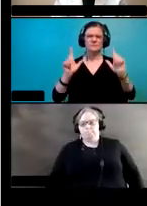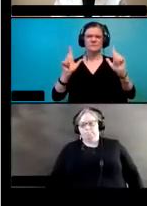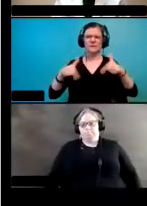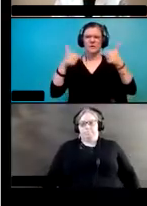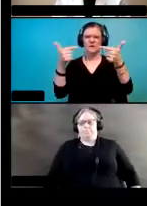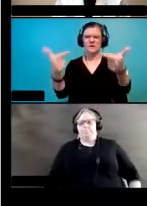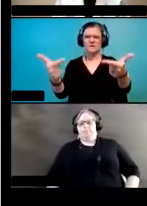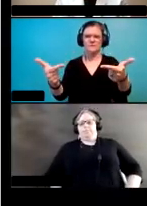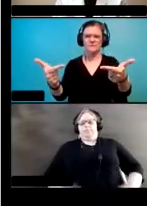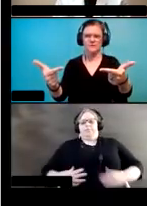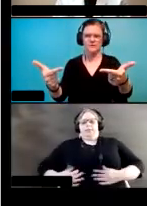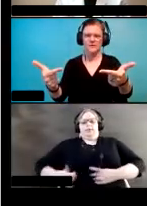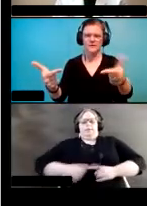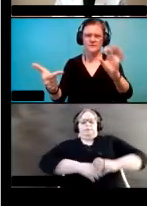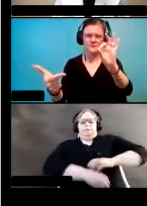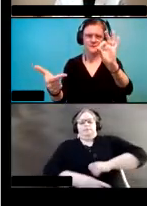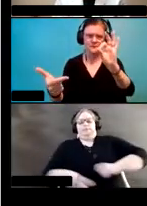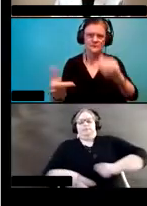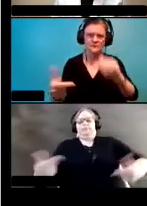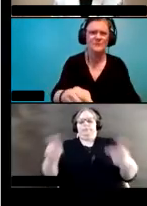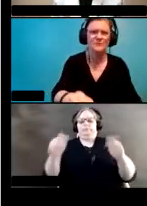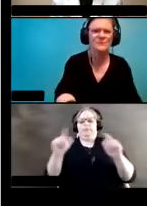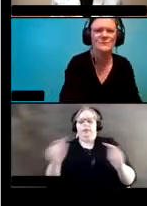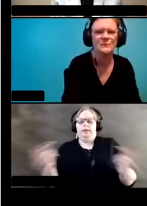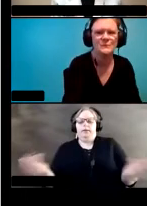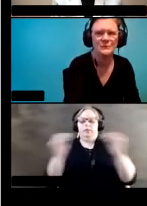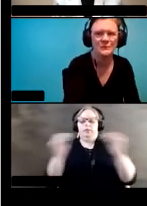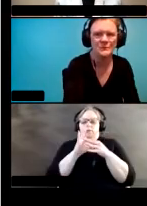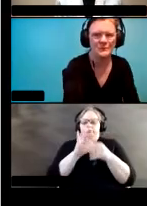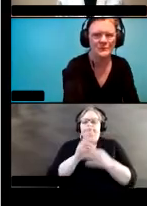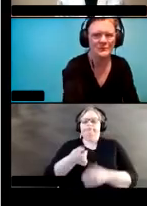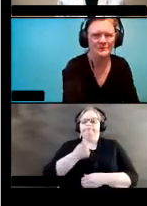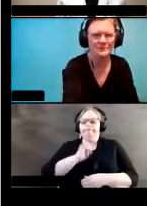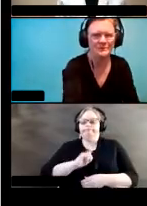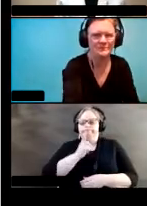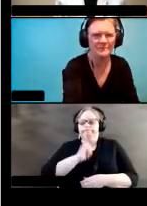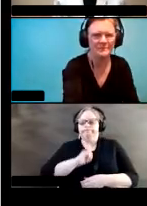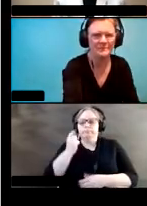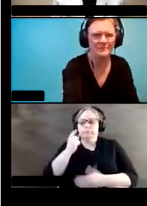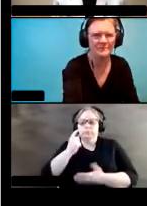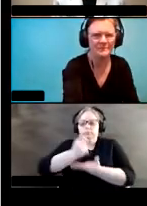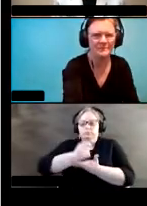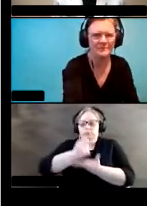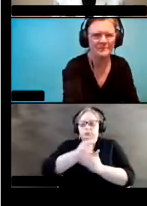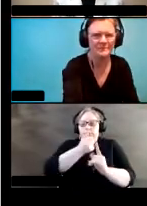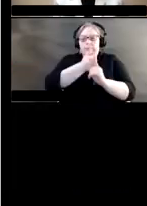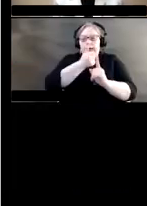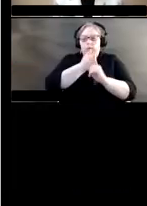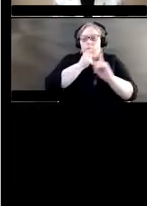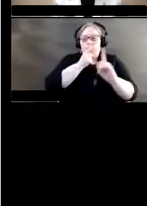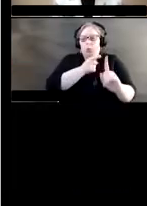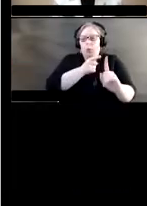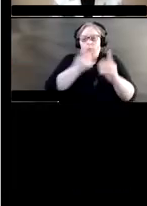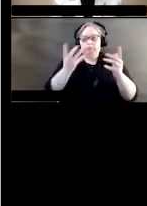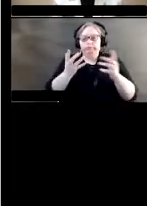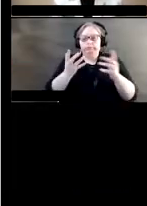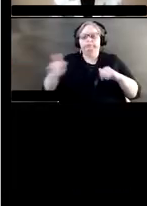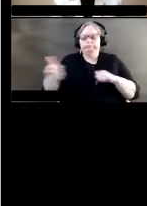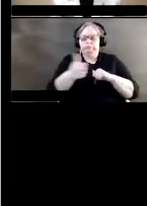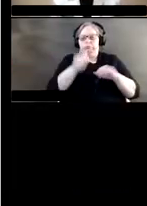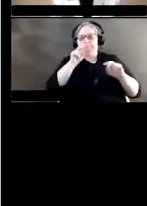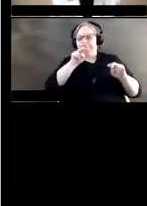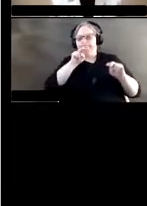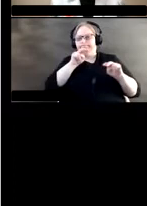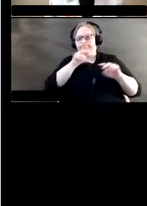A little bit more on swallowing. Again, like I said, the treatment goal should be that's something that you're